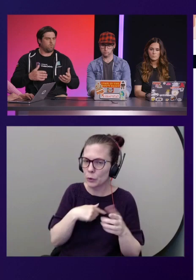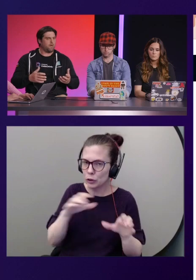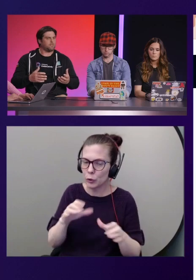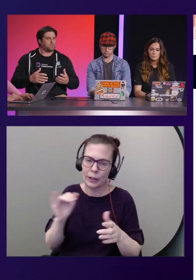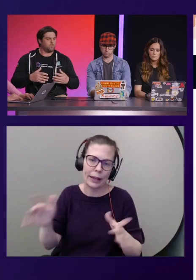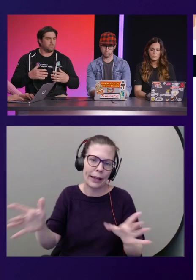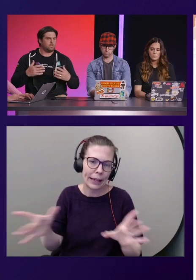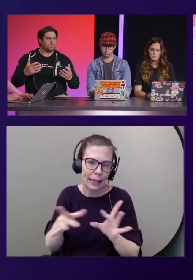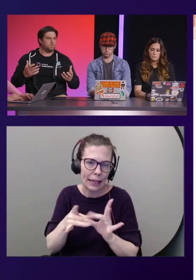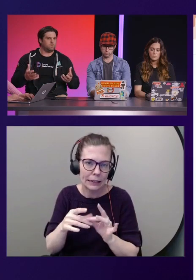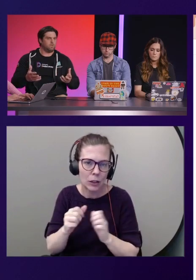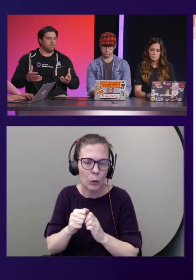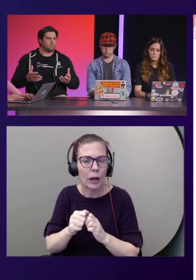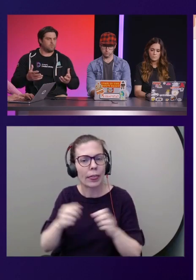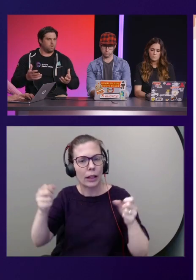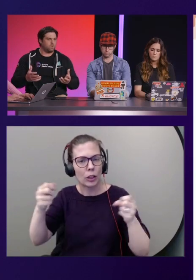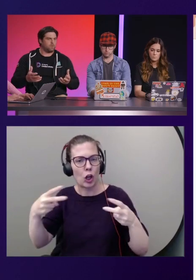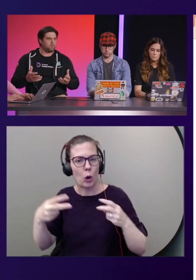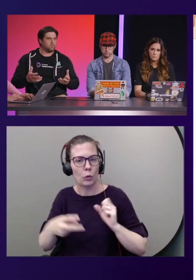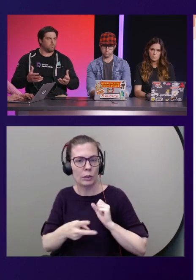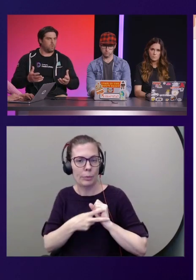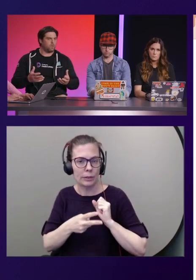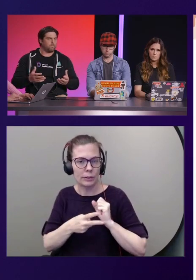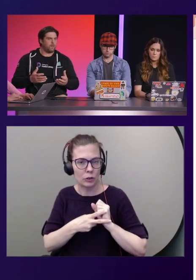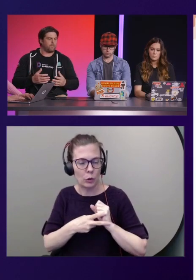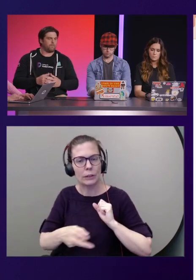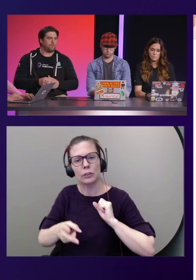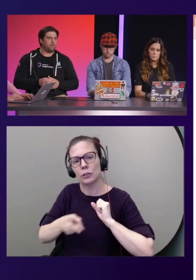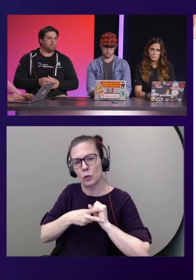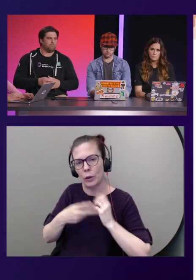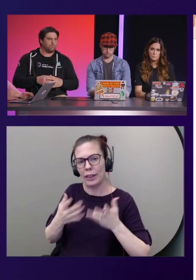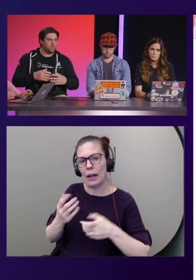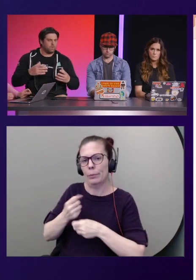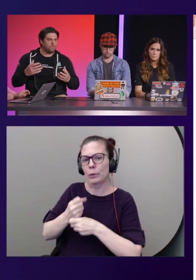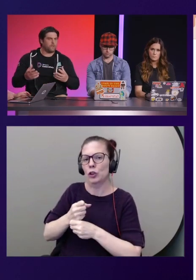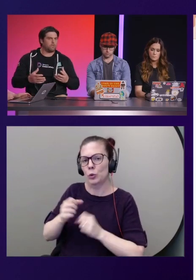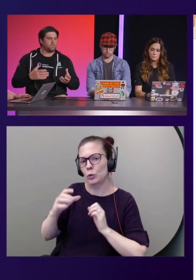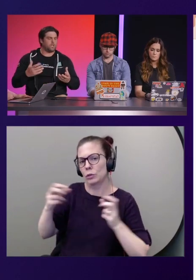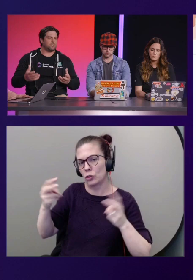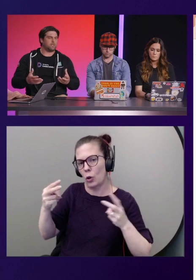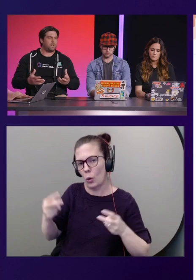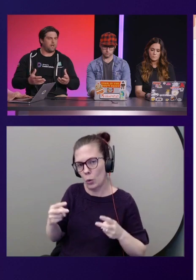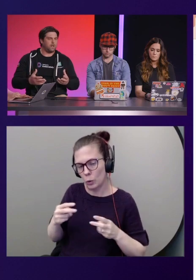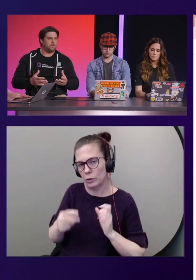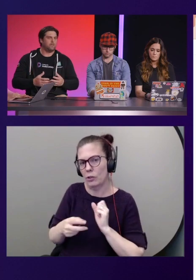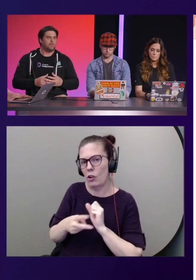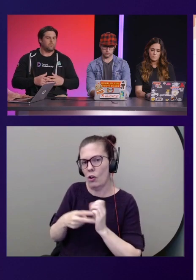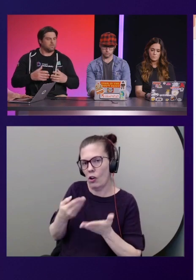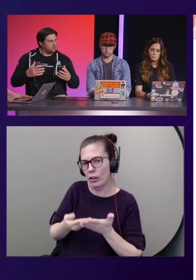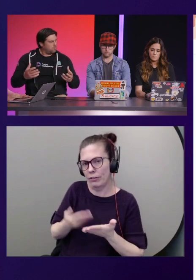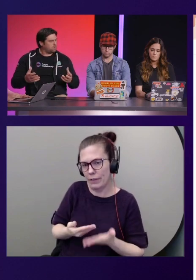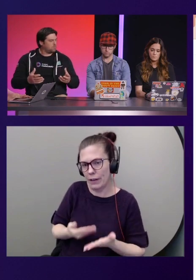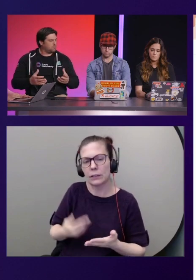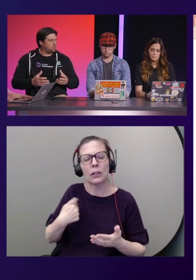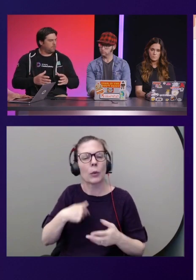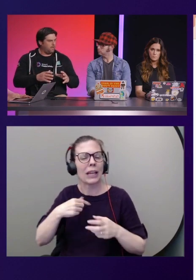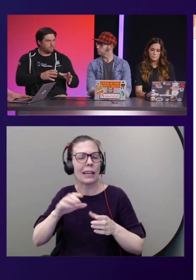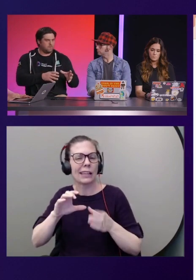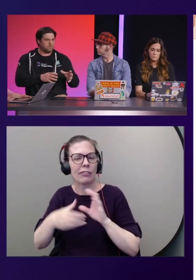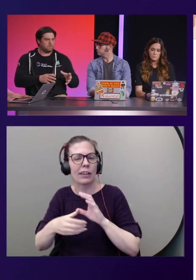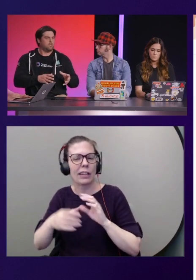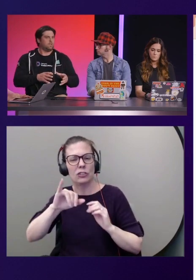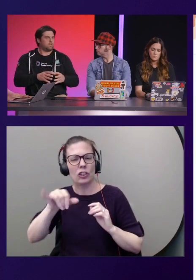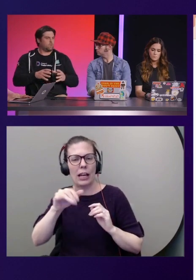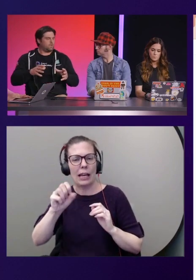a code repository to store the produced code artifact. We're configuring JSII, which is an open source tool that